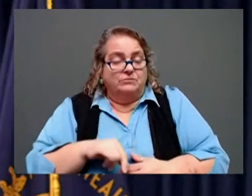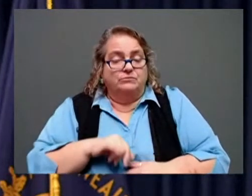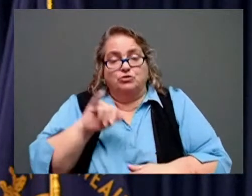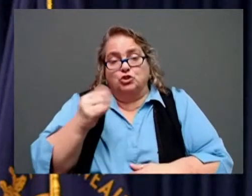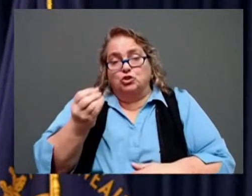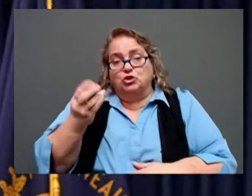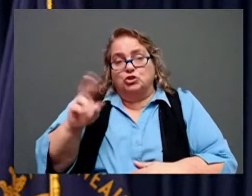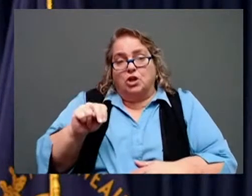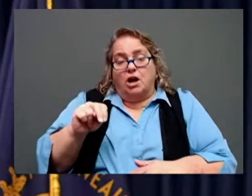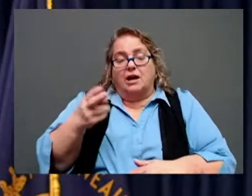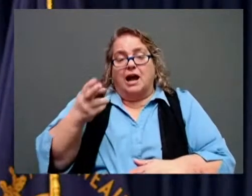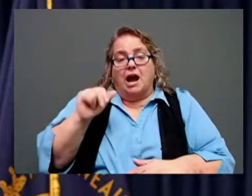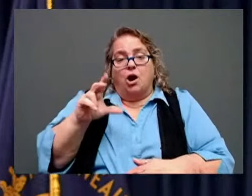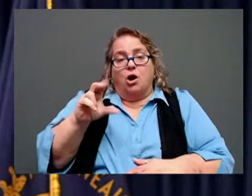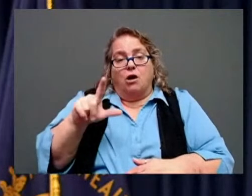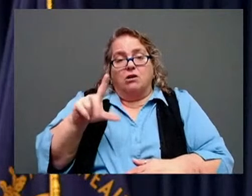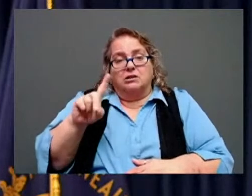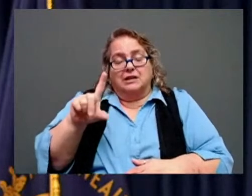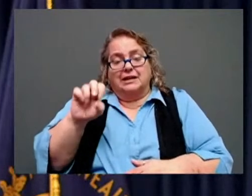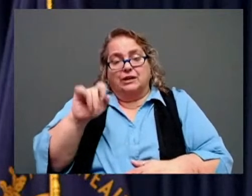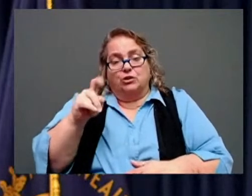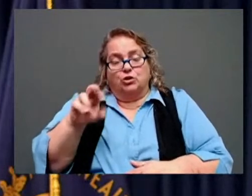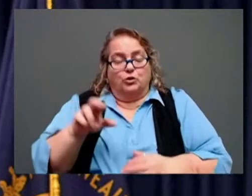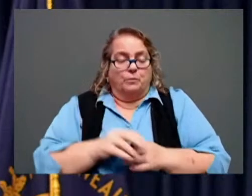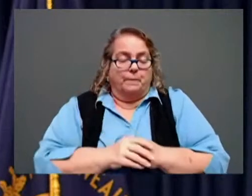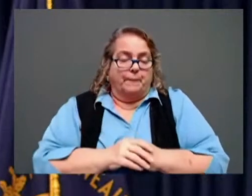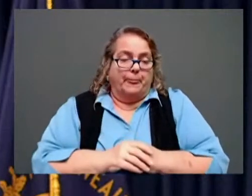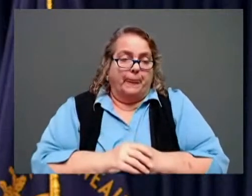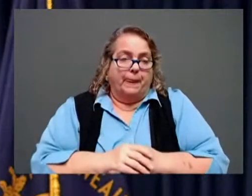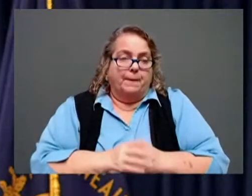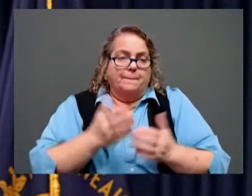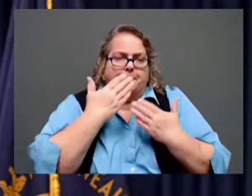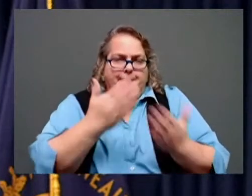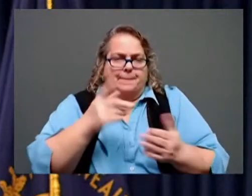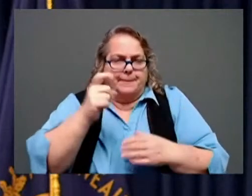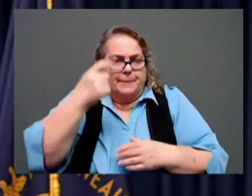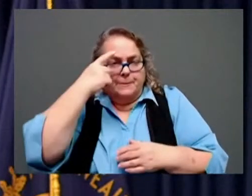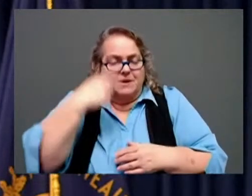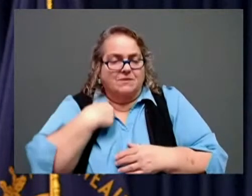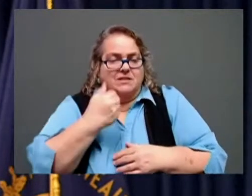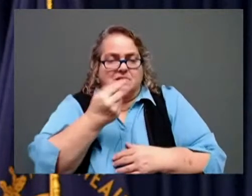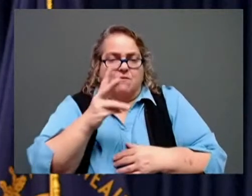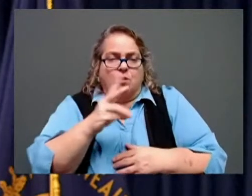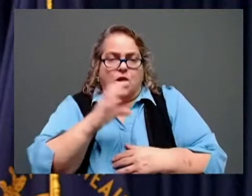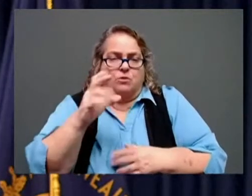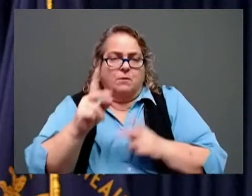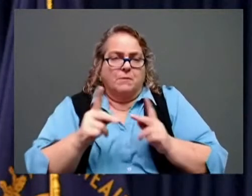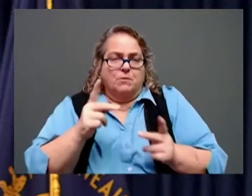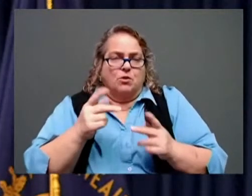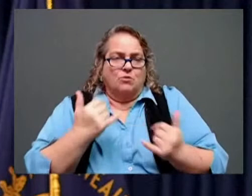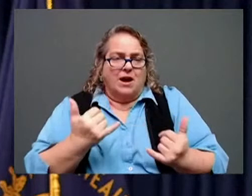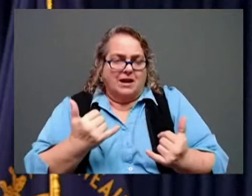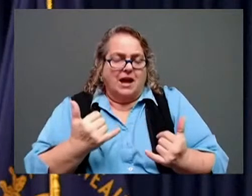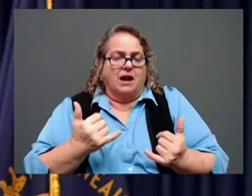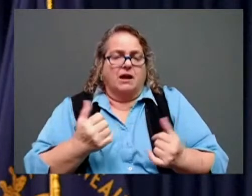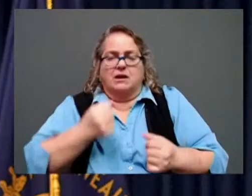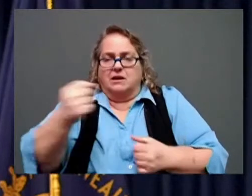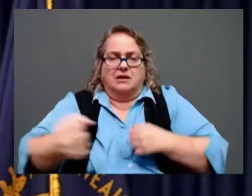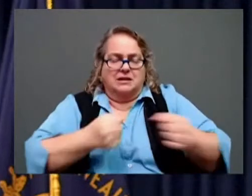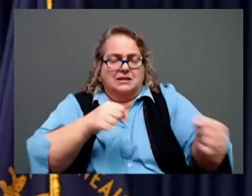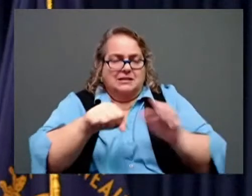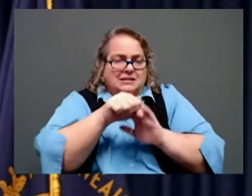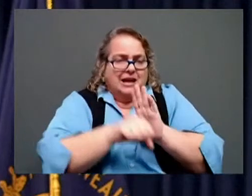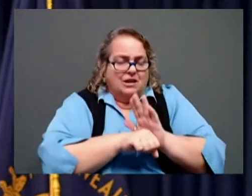Thank you, Governor. So we've got several hundred people right now displaced, but staying at state resort parks or in Red Cross